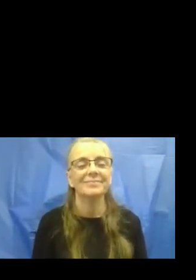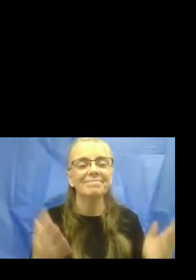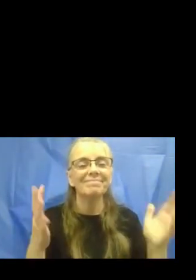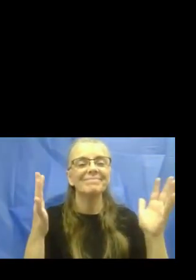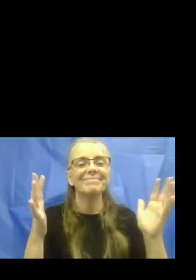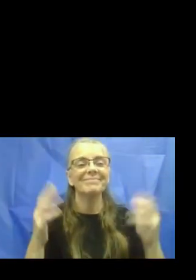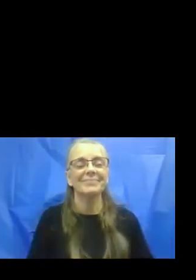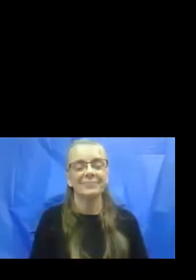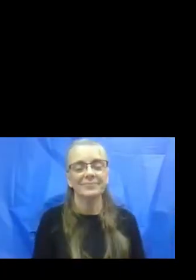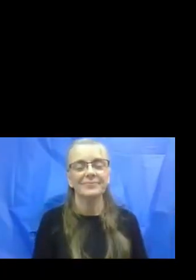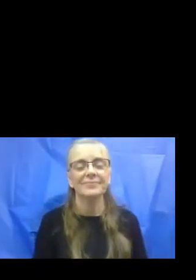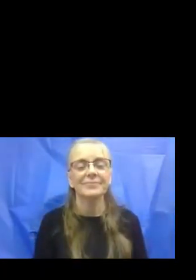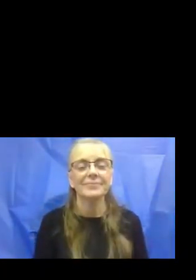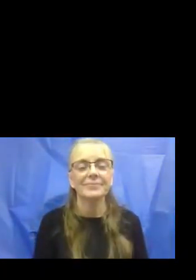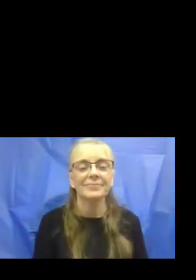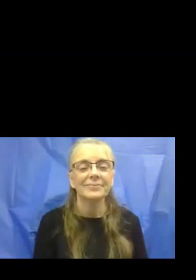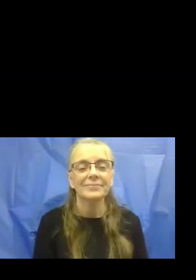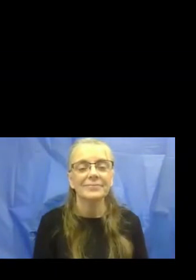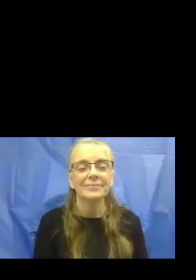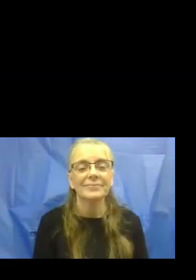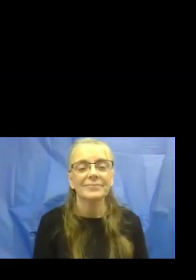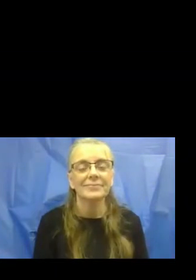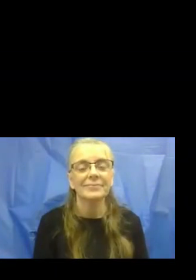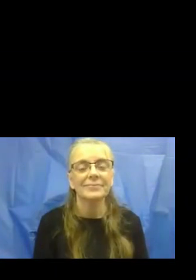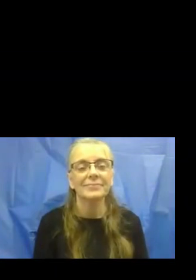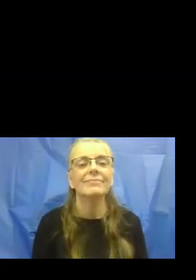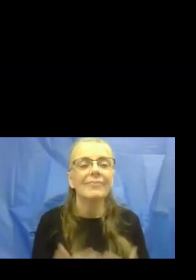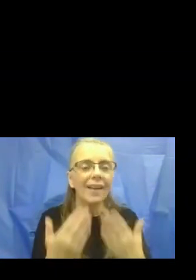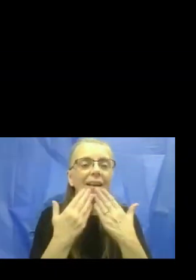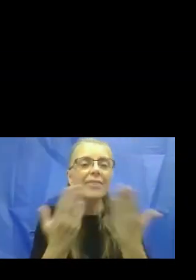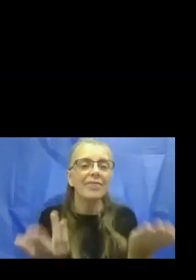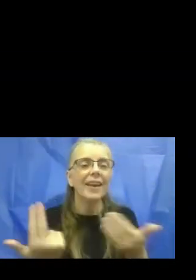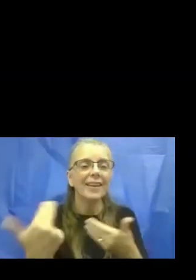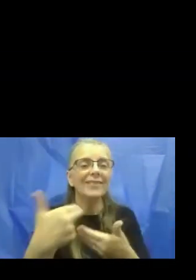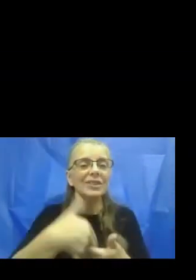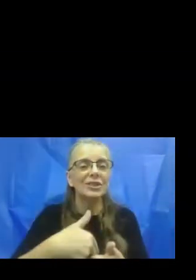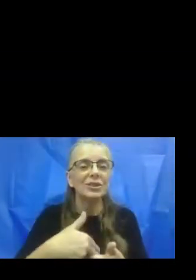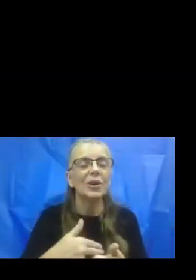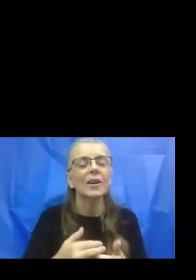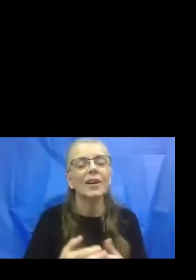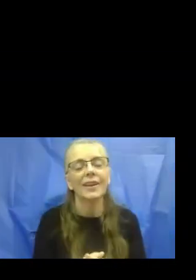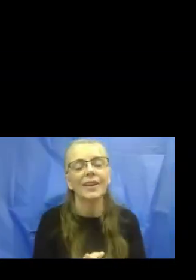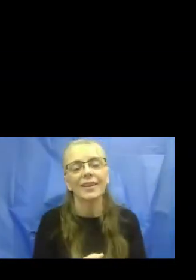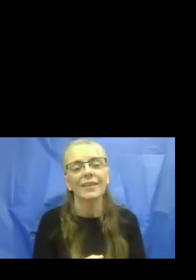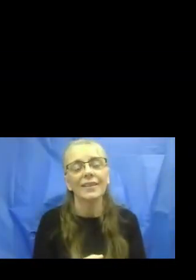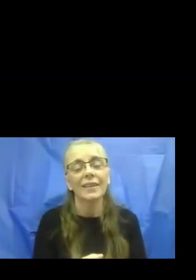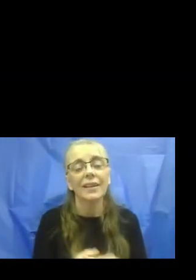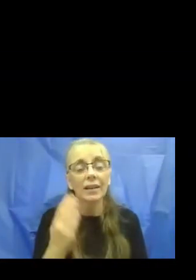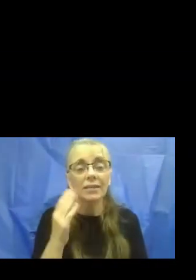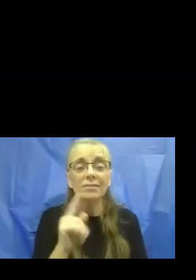give. Thanks for doing that with me. You know, you really do have so much to give.